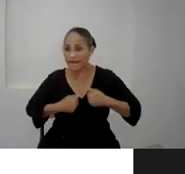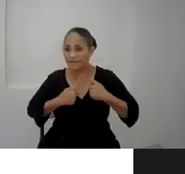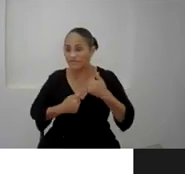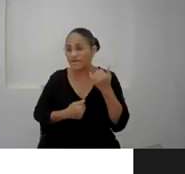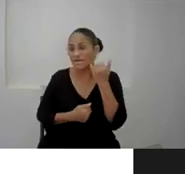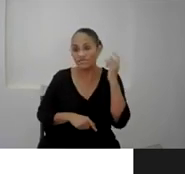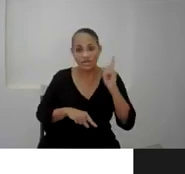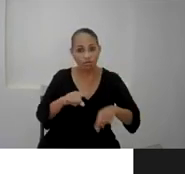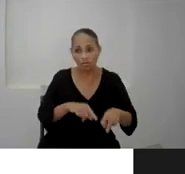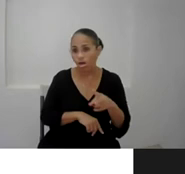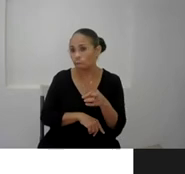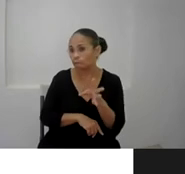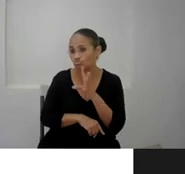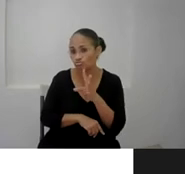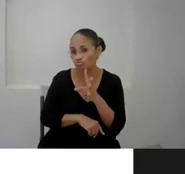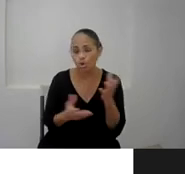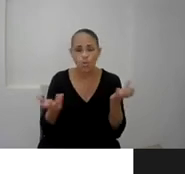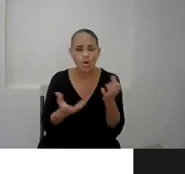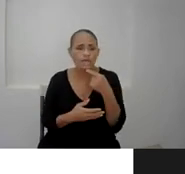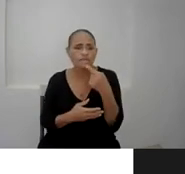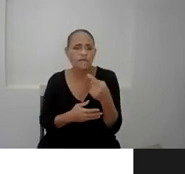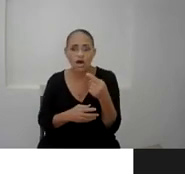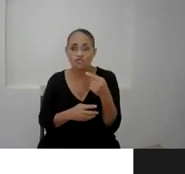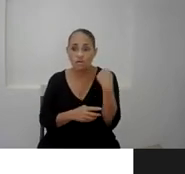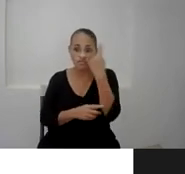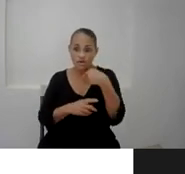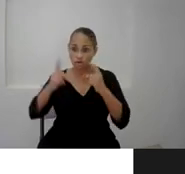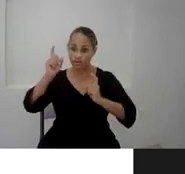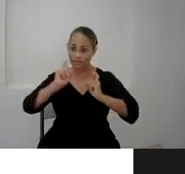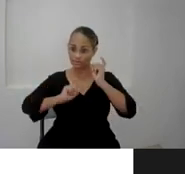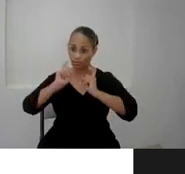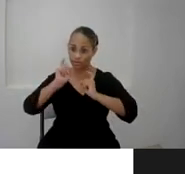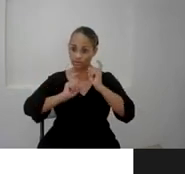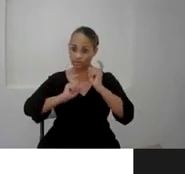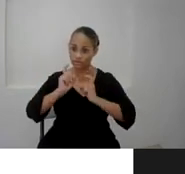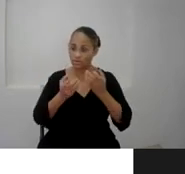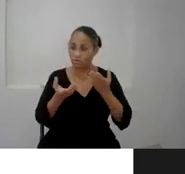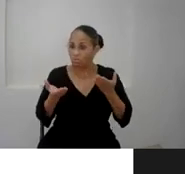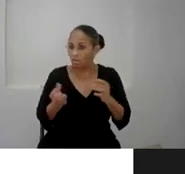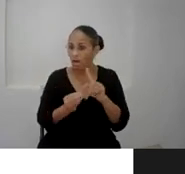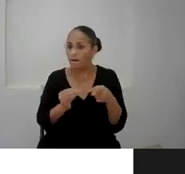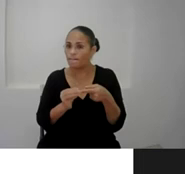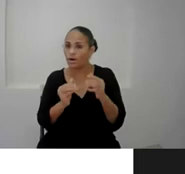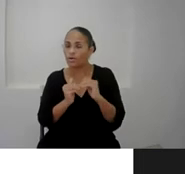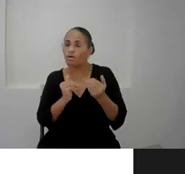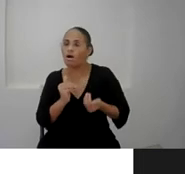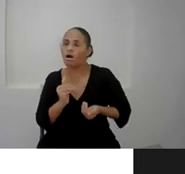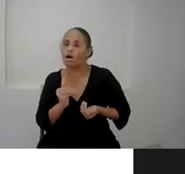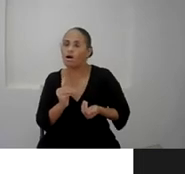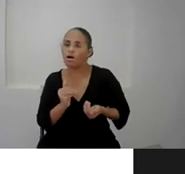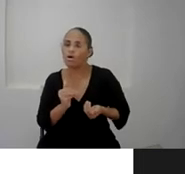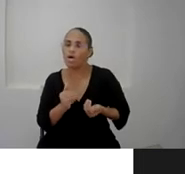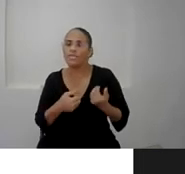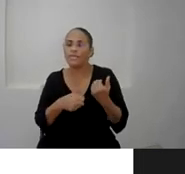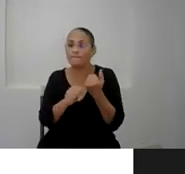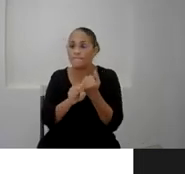speak, what can you tell from facial expressions about the way in which they are making